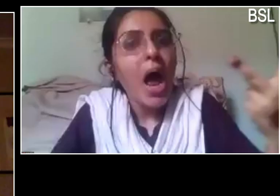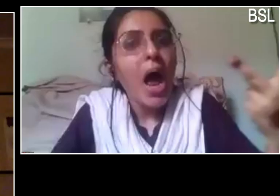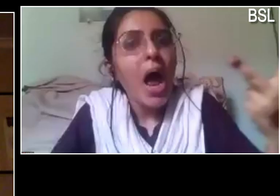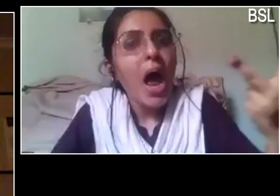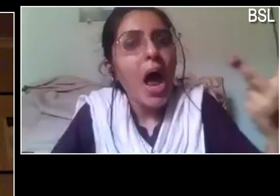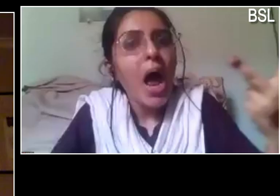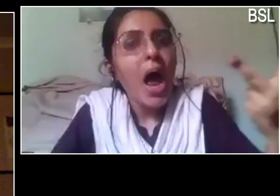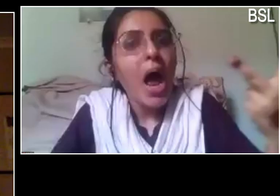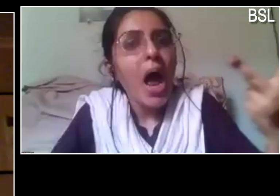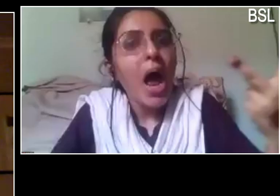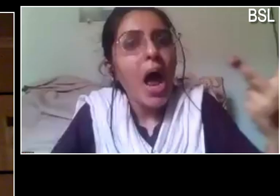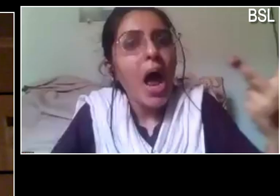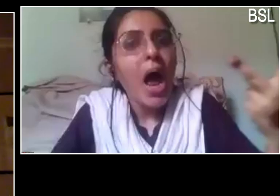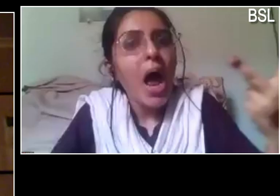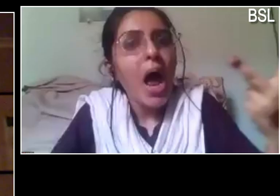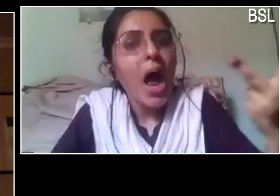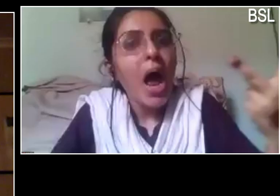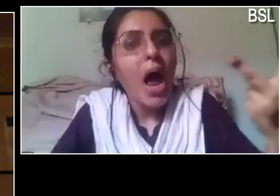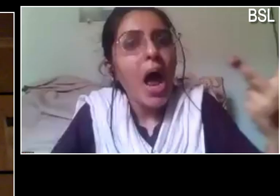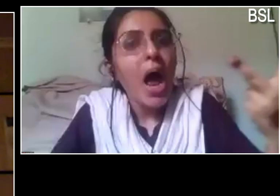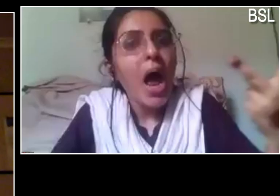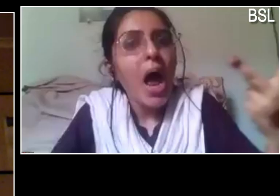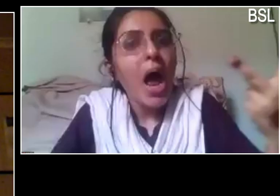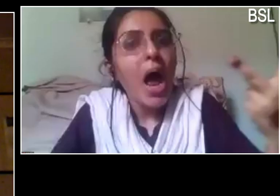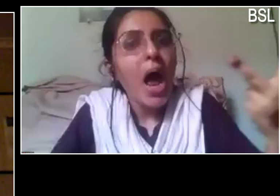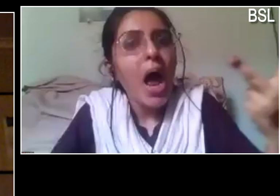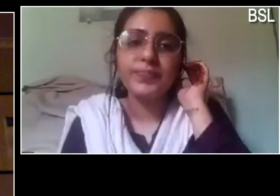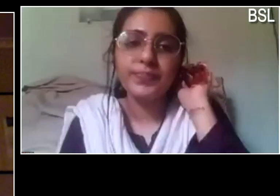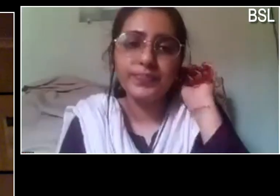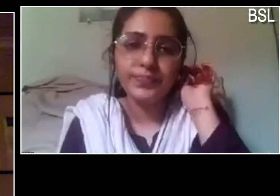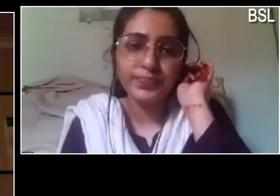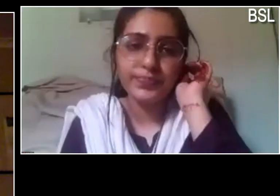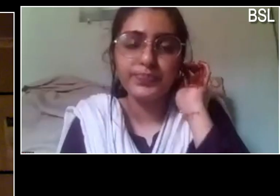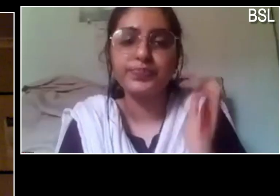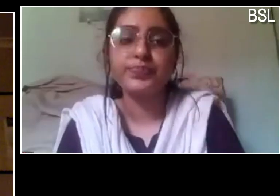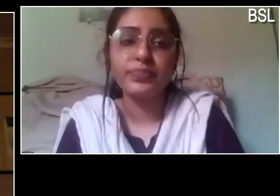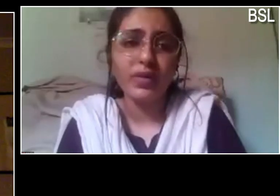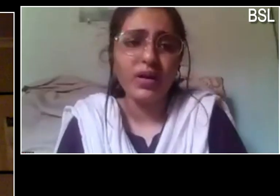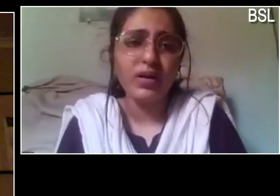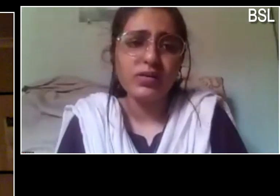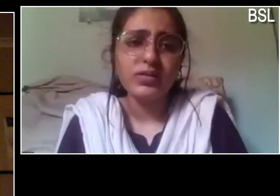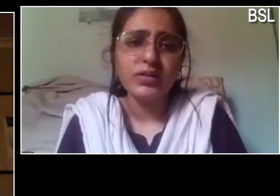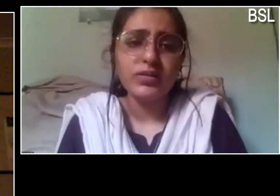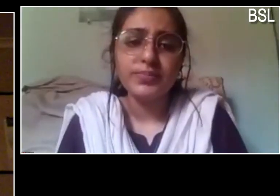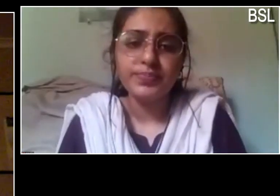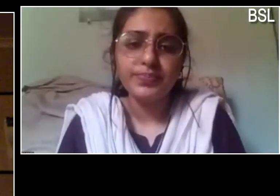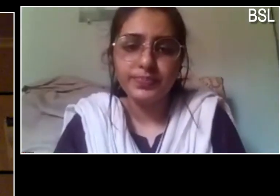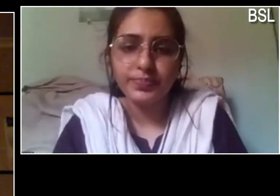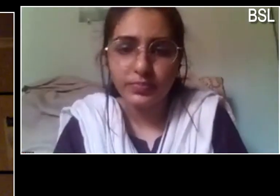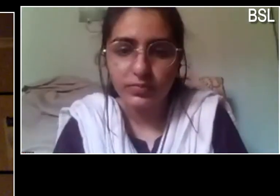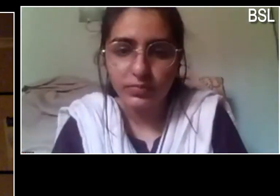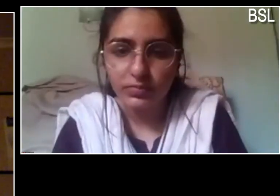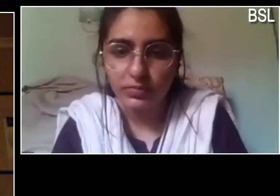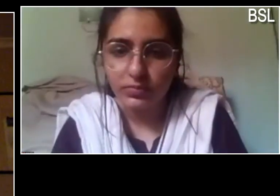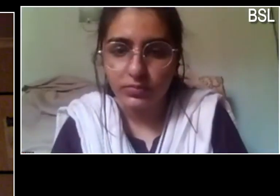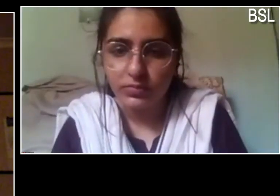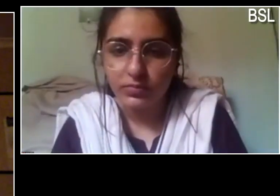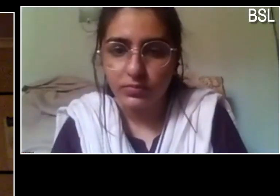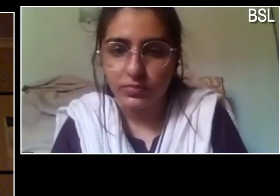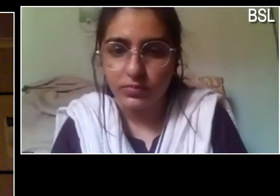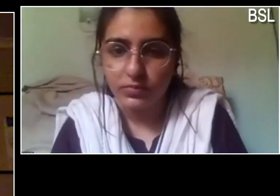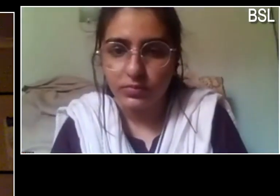know about the UN Convention on the Rights of Persons with Disability. There's 181 governments that